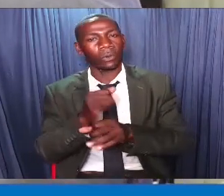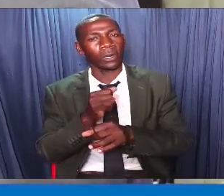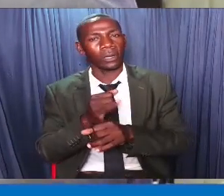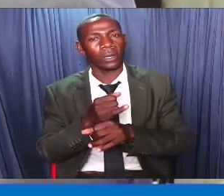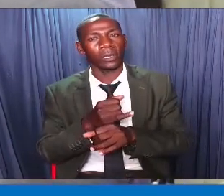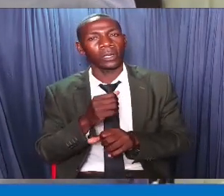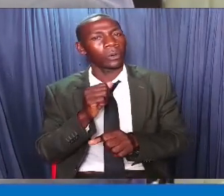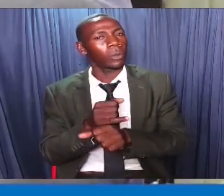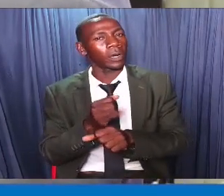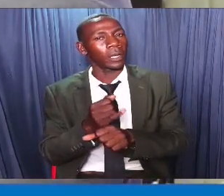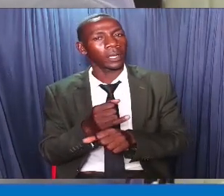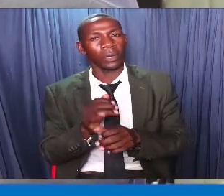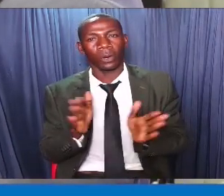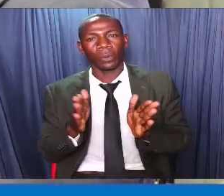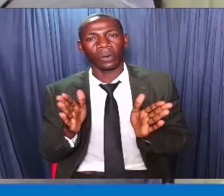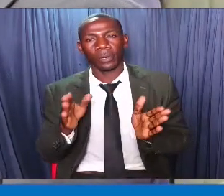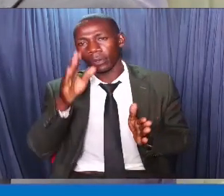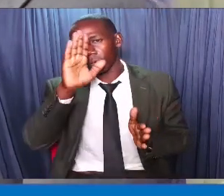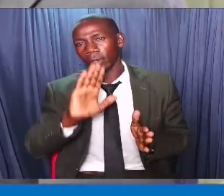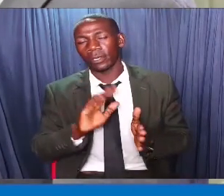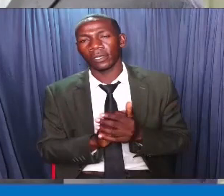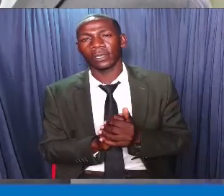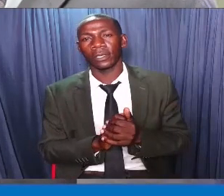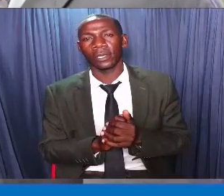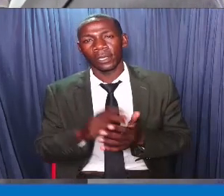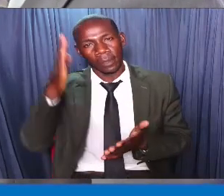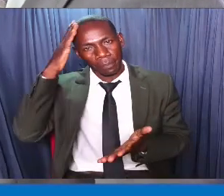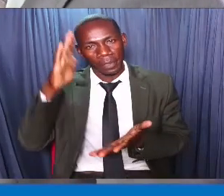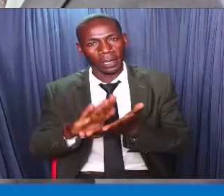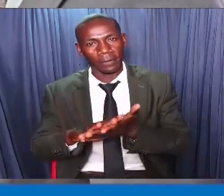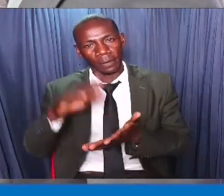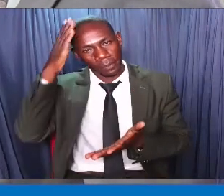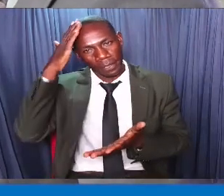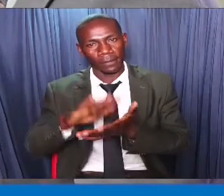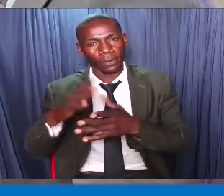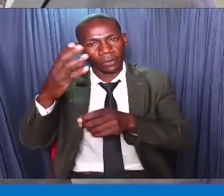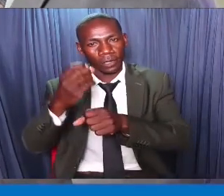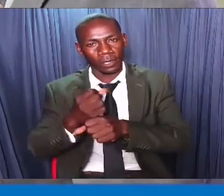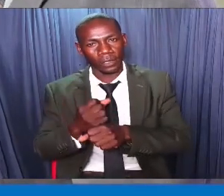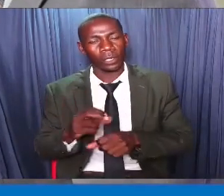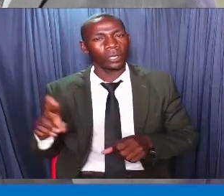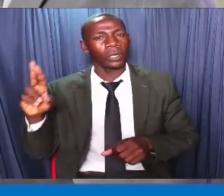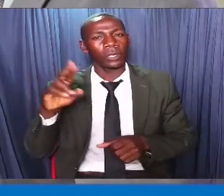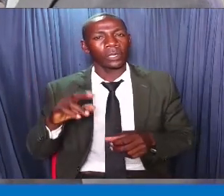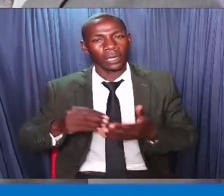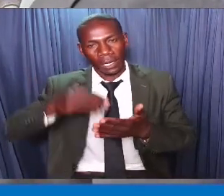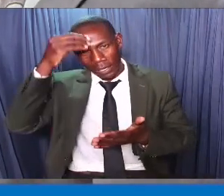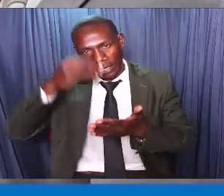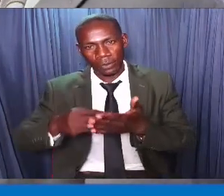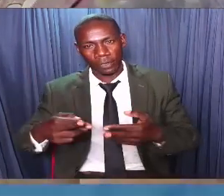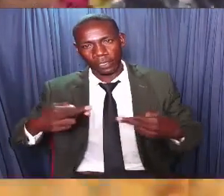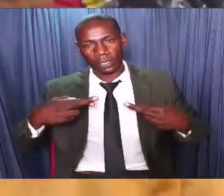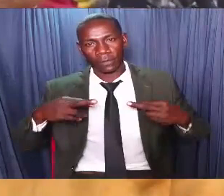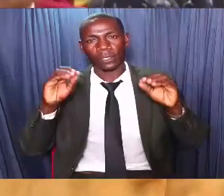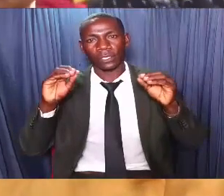work. Yeye ni Mungu wa kazi wazi wazi. He is God of open works. Kwa hivyo amini na usadiki. So believe and trust. Na ujizoeze kupokea mafundisho. And learn to receive